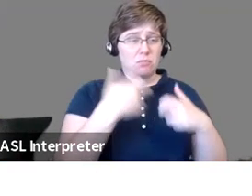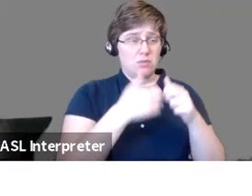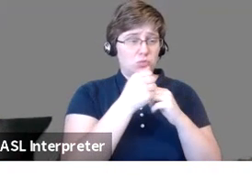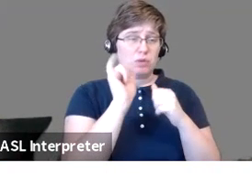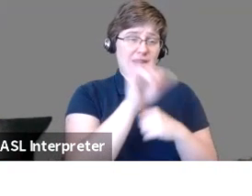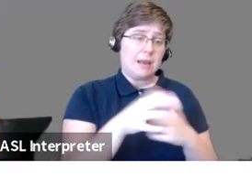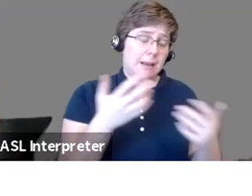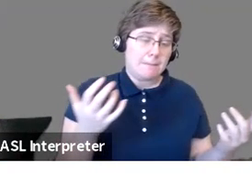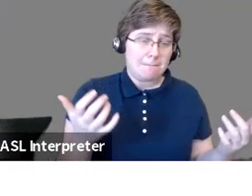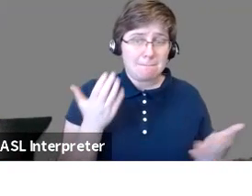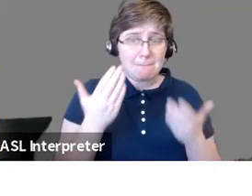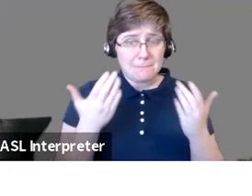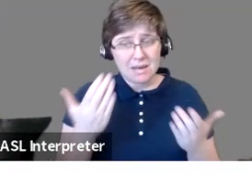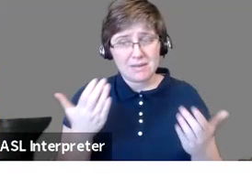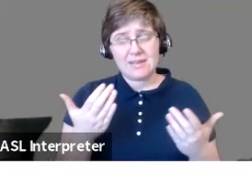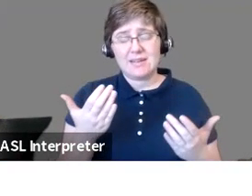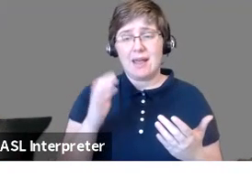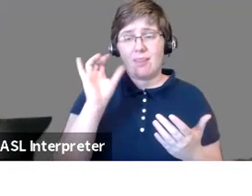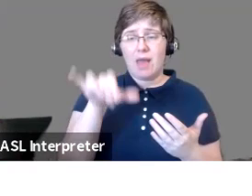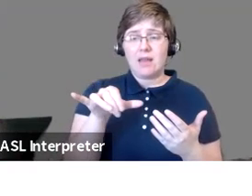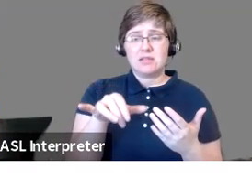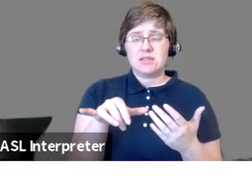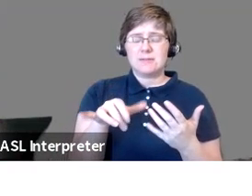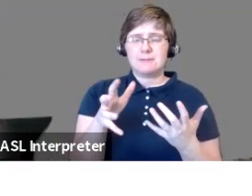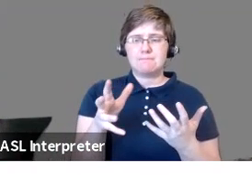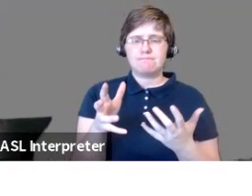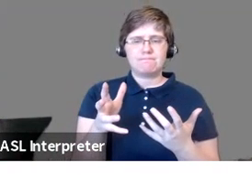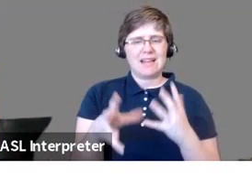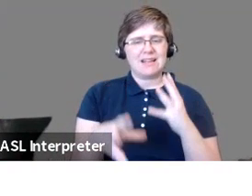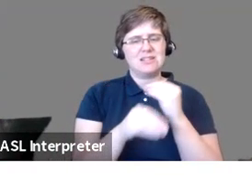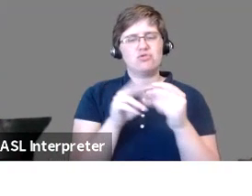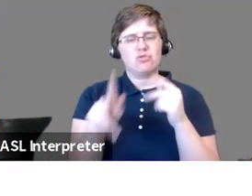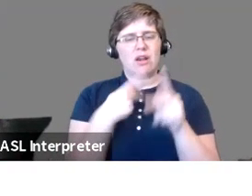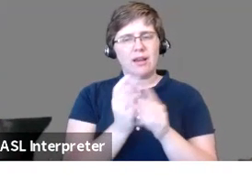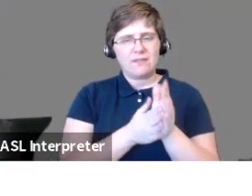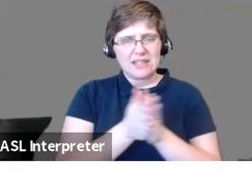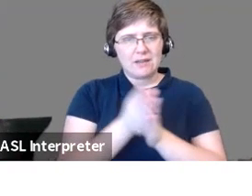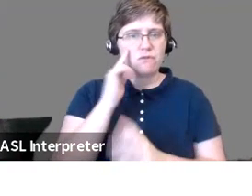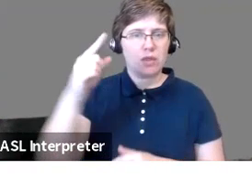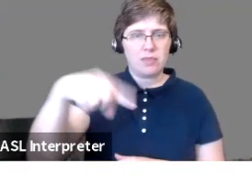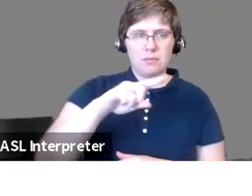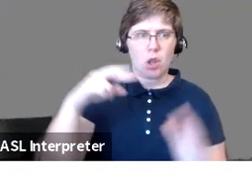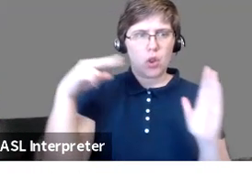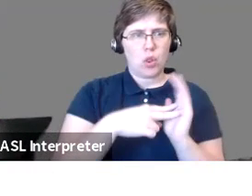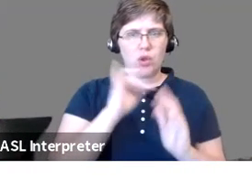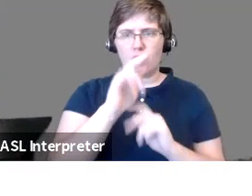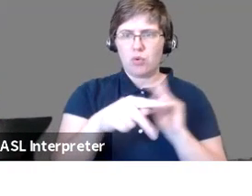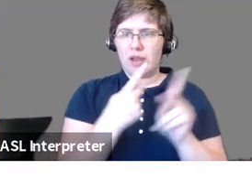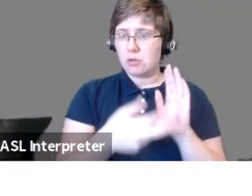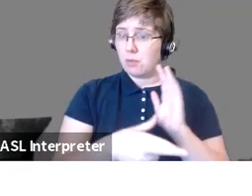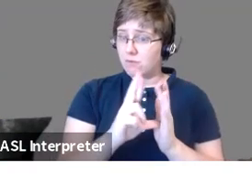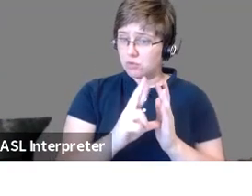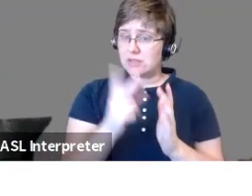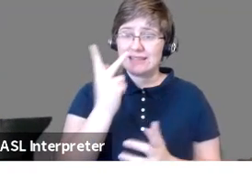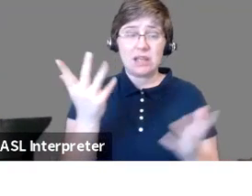I think it maybe is a, you know, an additional kind of incentive for them to look at those kinds of reviews and